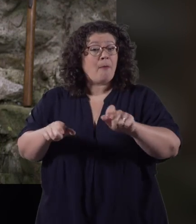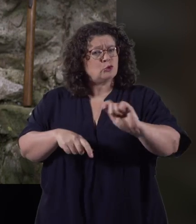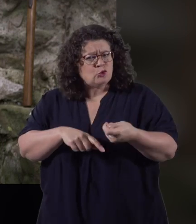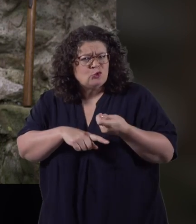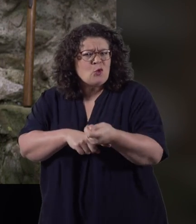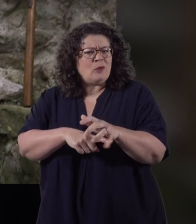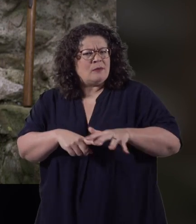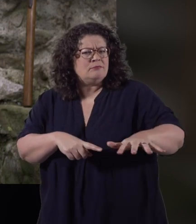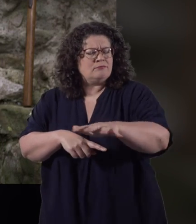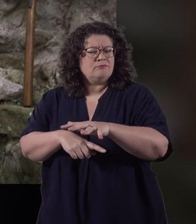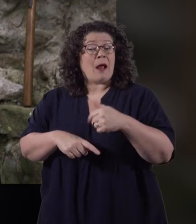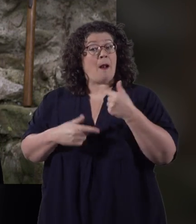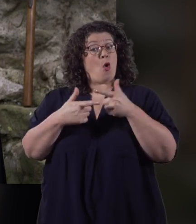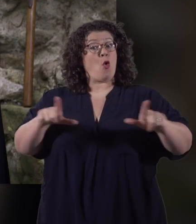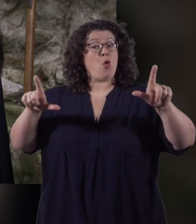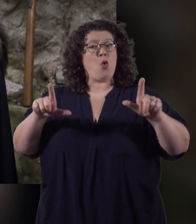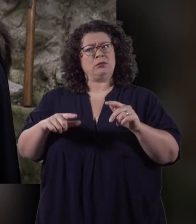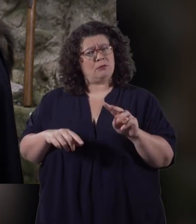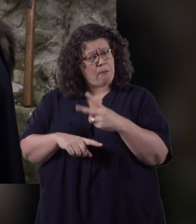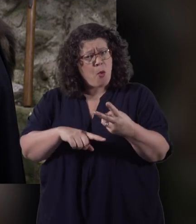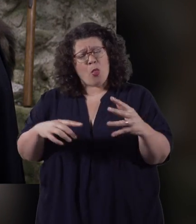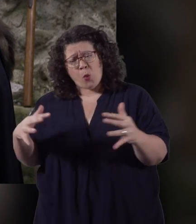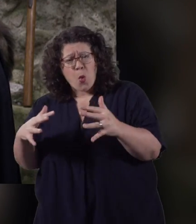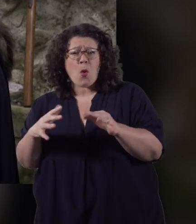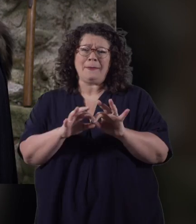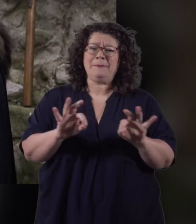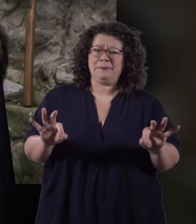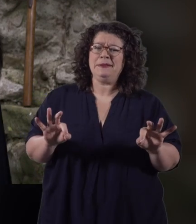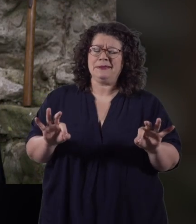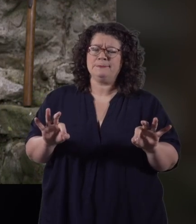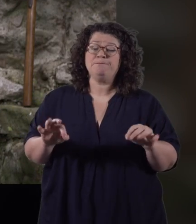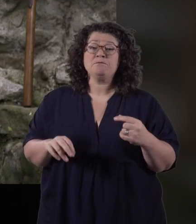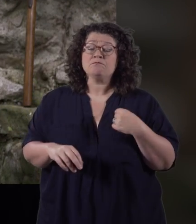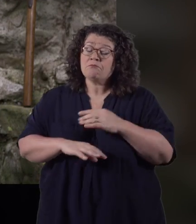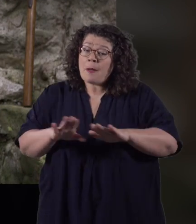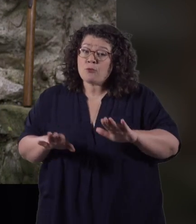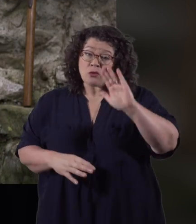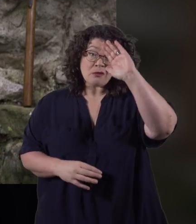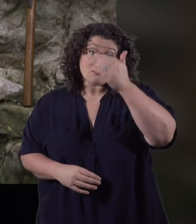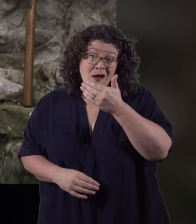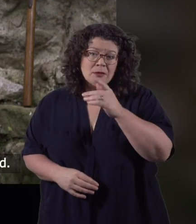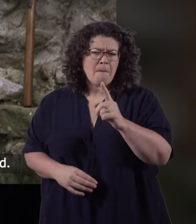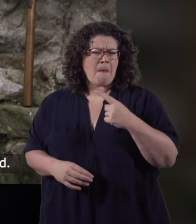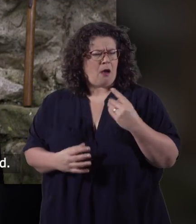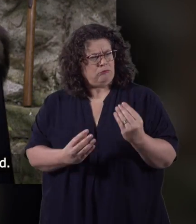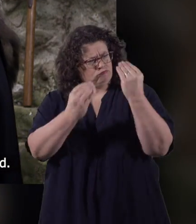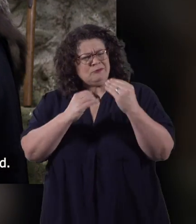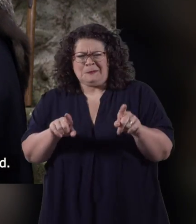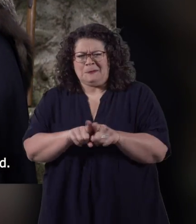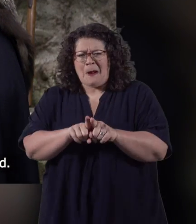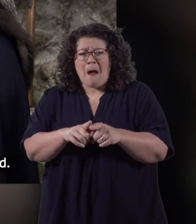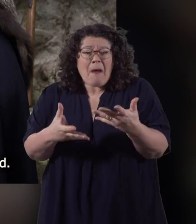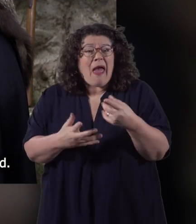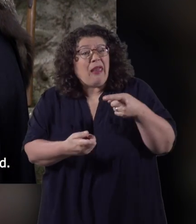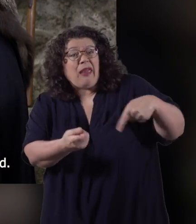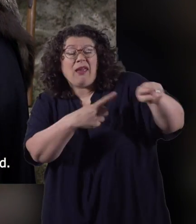and shield, and their lord in both war and peace. Now, even though I am not a knight, my education has